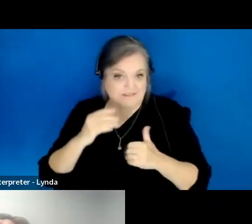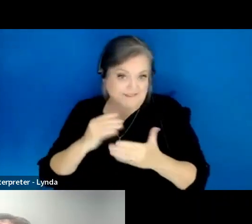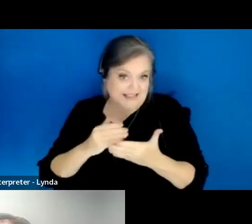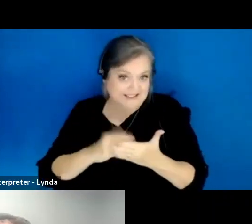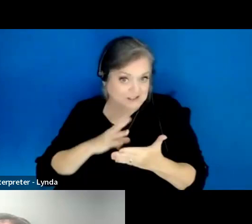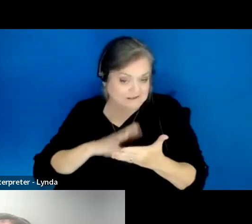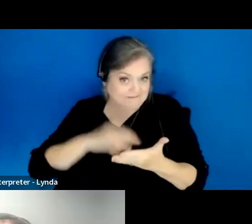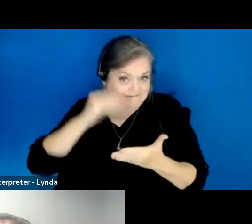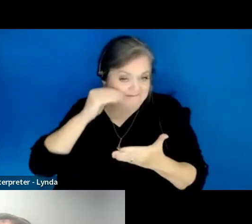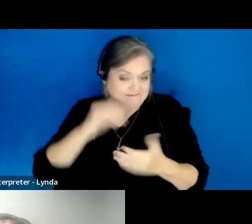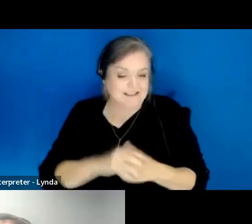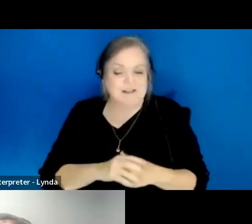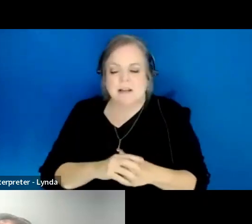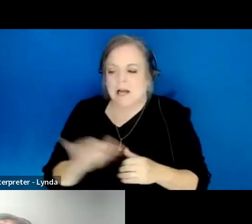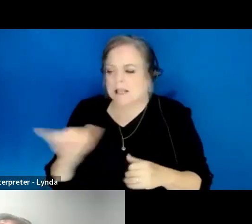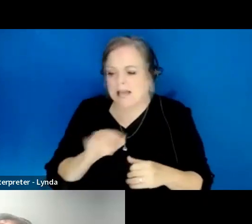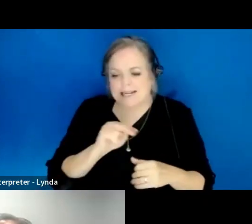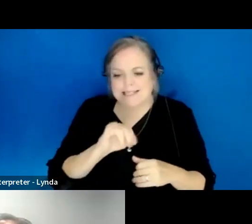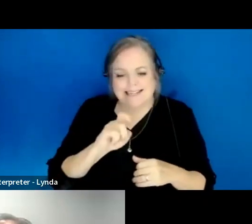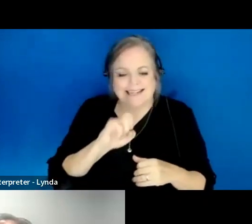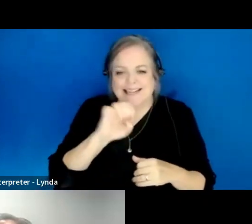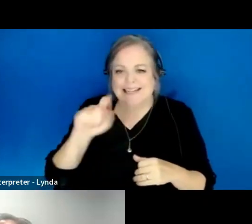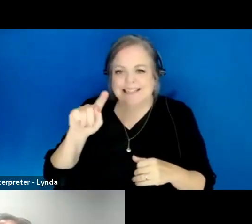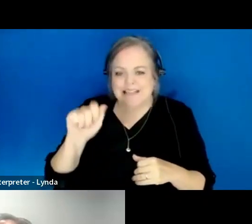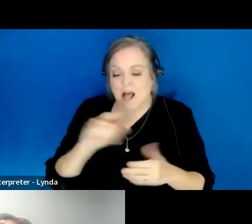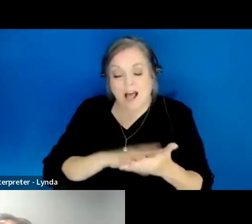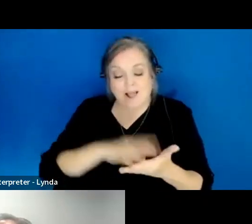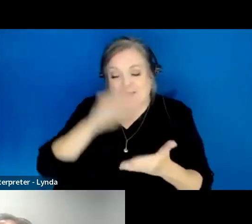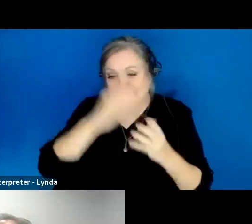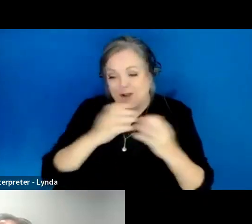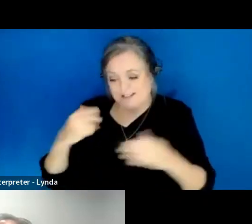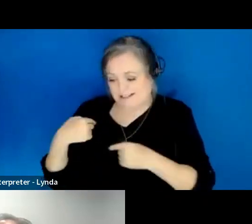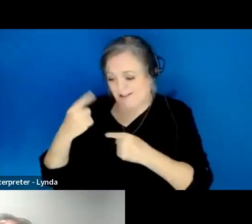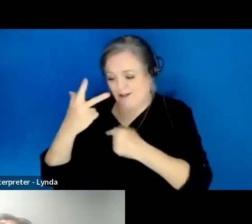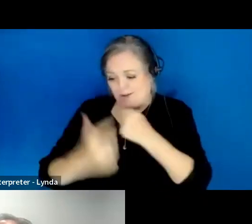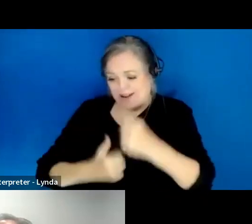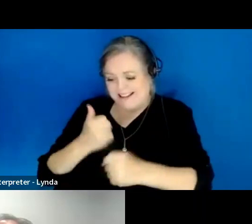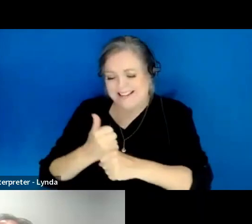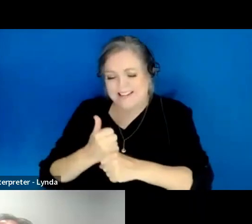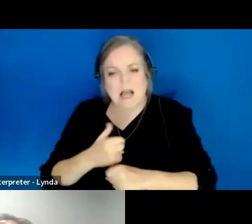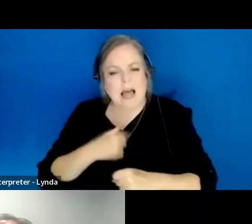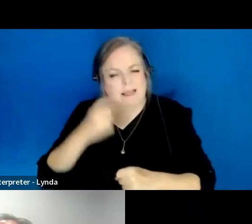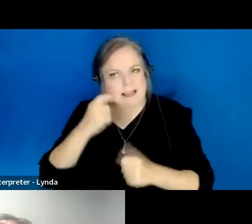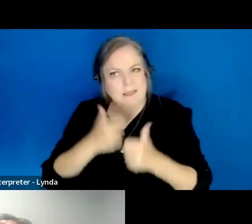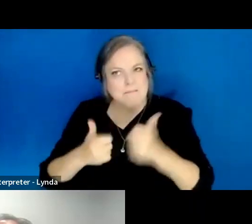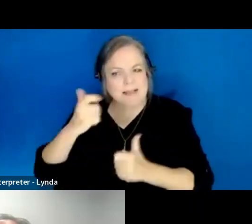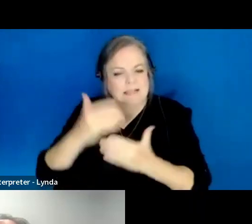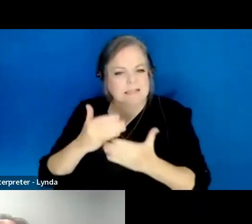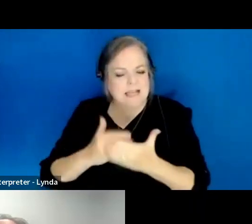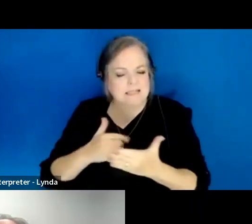Yeah, like Nikita, I learned so much in 3 years. I think the biggest lesson that I learned,